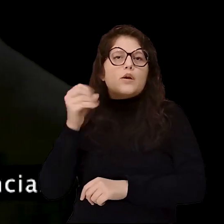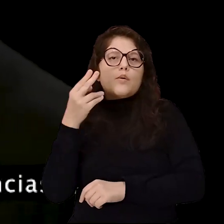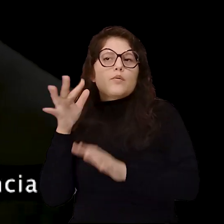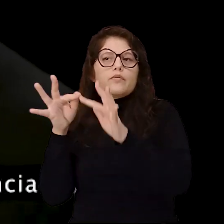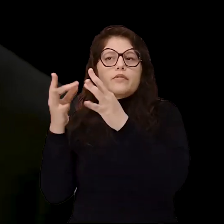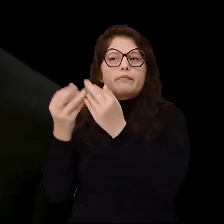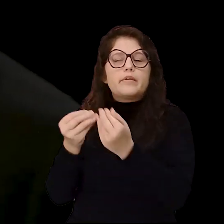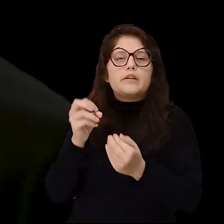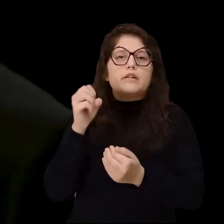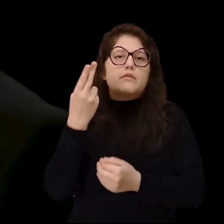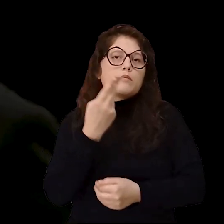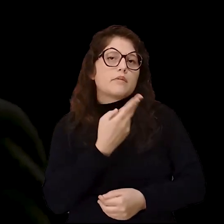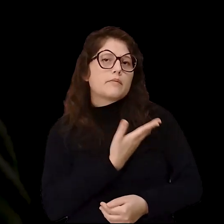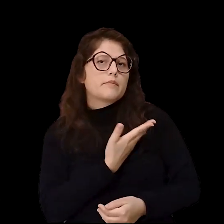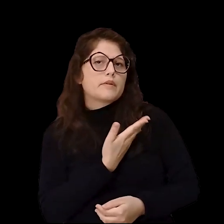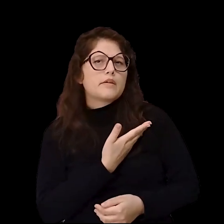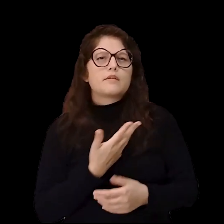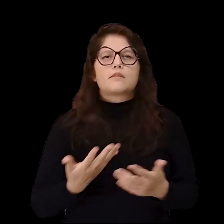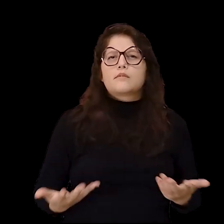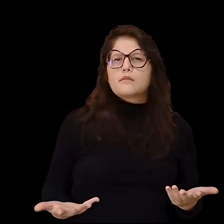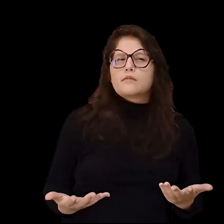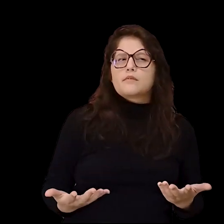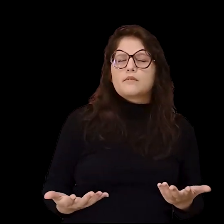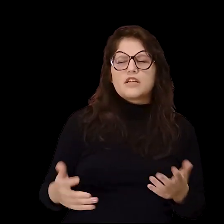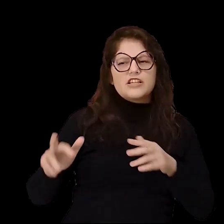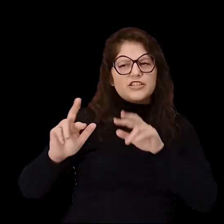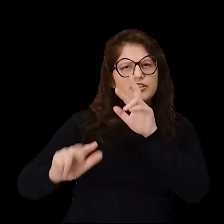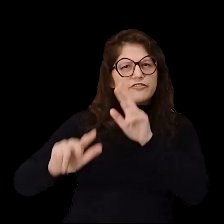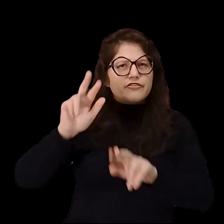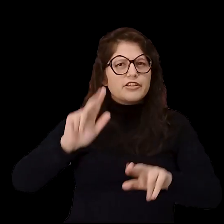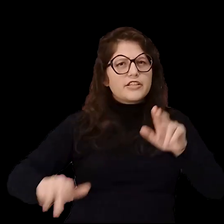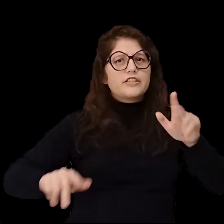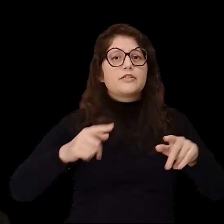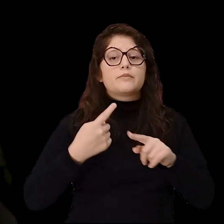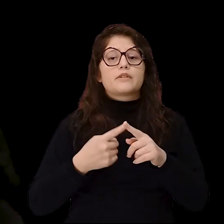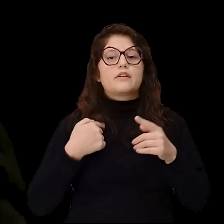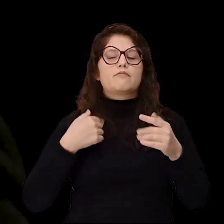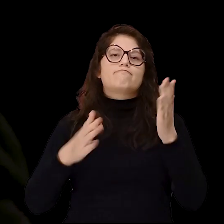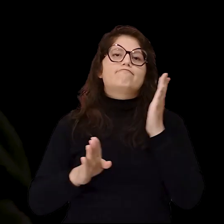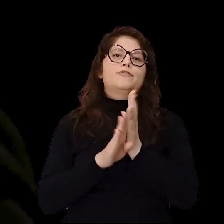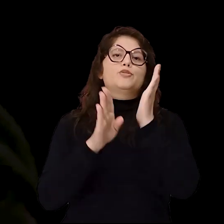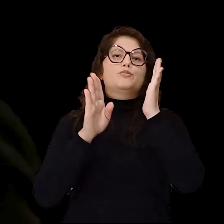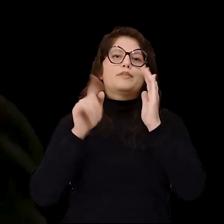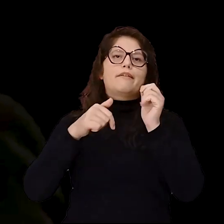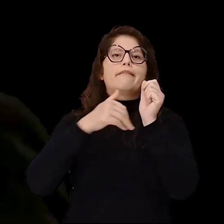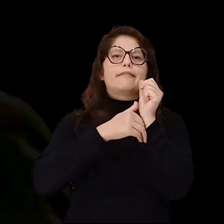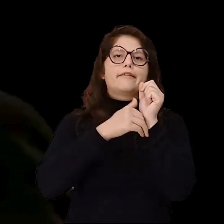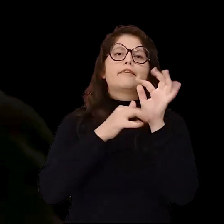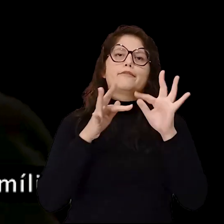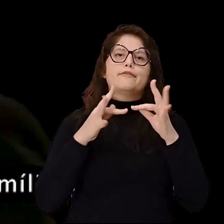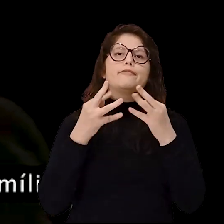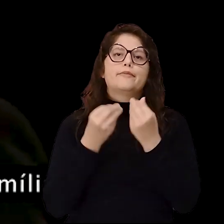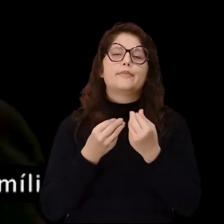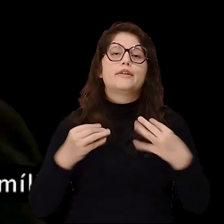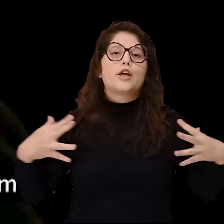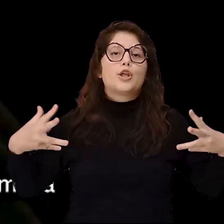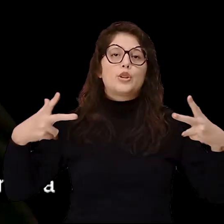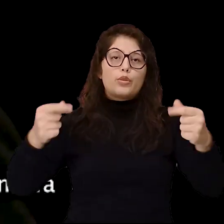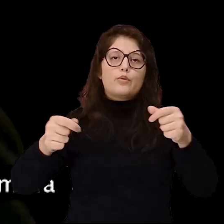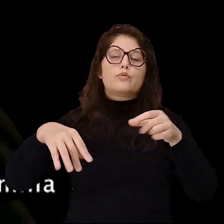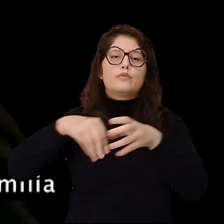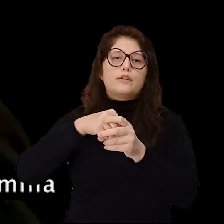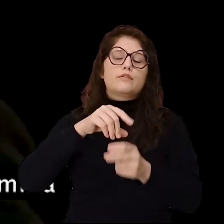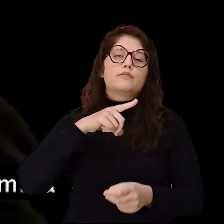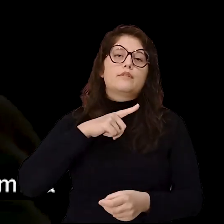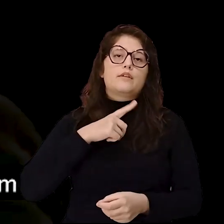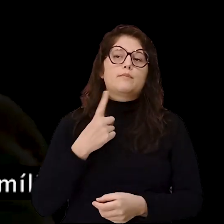their experience or their sister's experience or their friend's experience. Things are different because now I know that depression